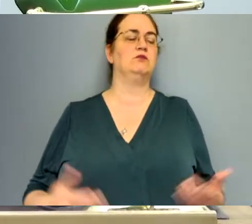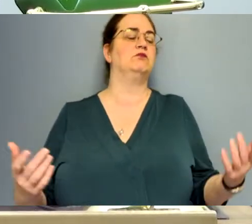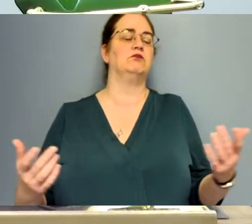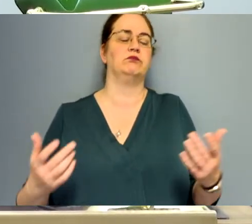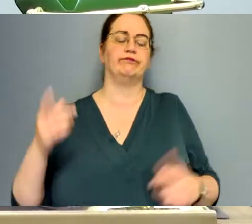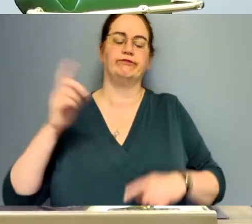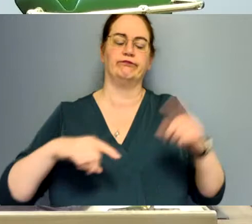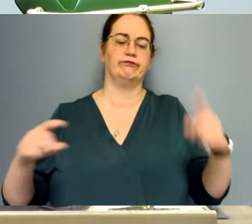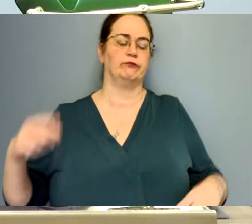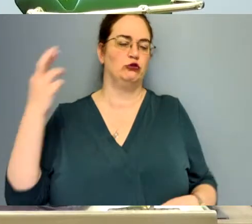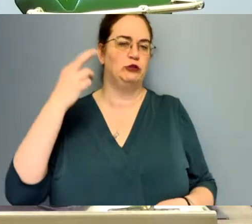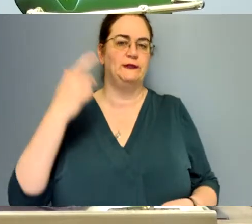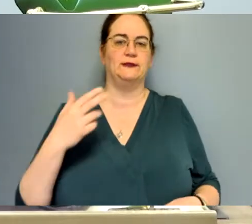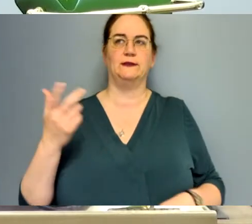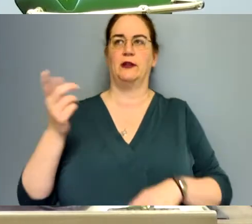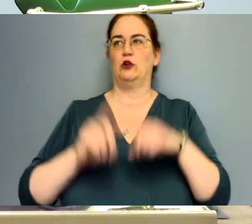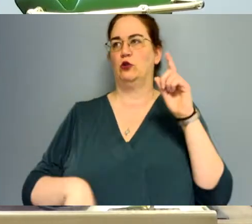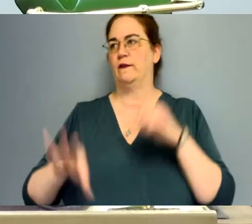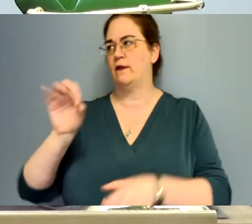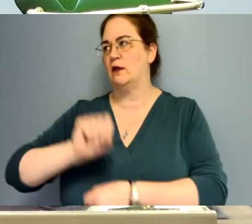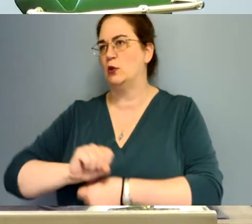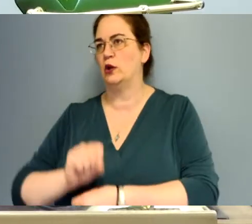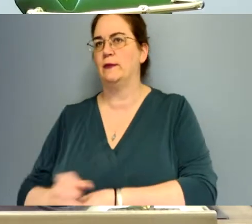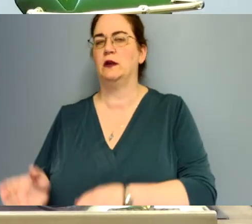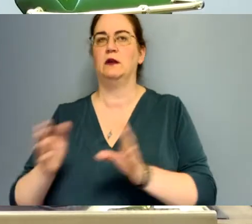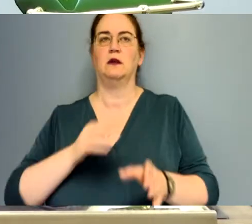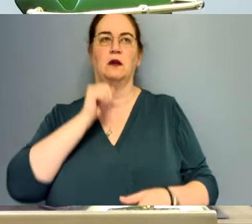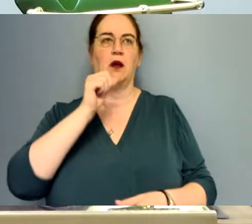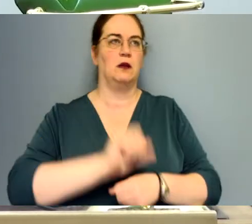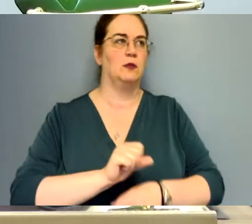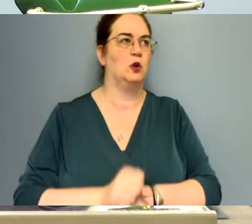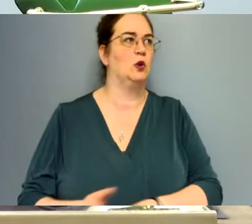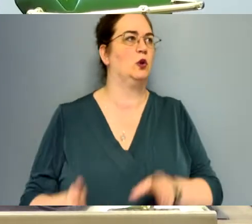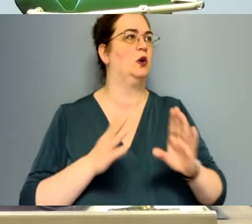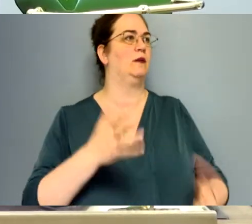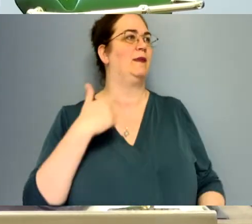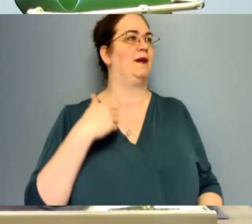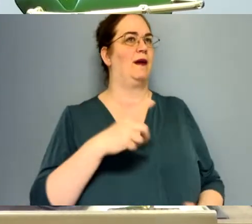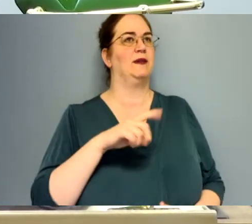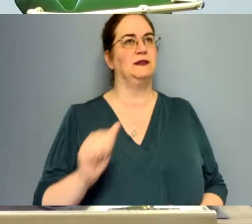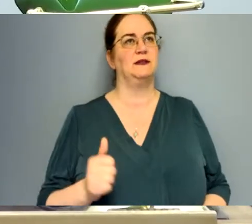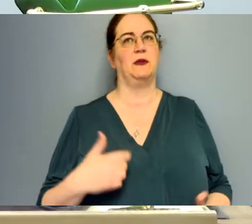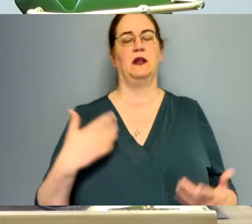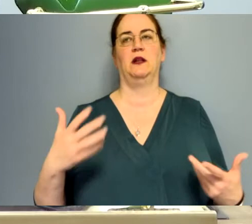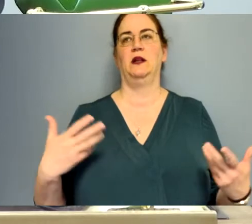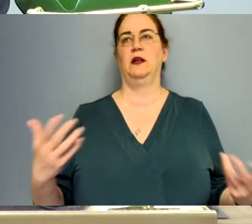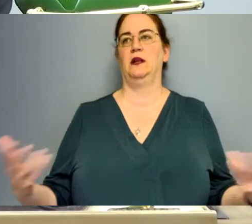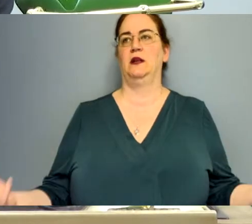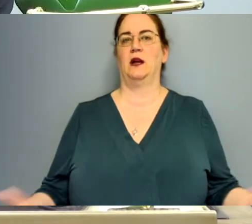variety of reasons, they couldn't find employment, they were unemployed, they might have had a disability that